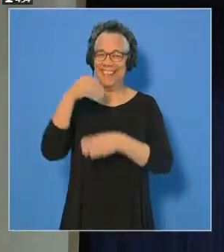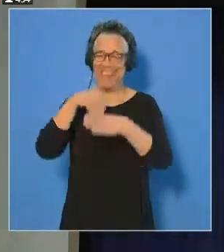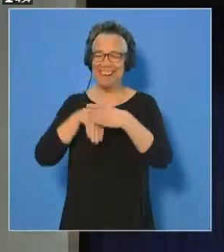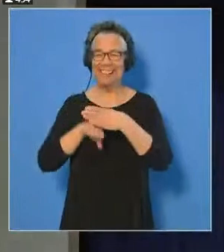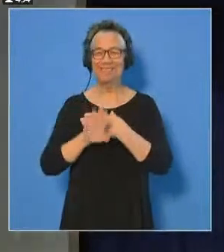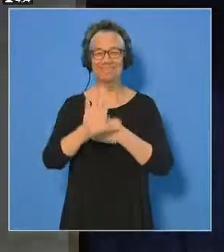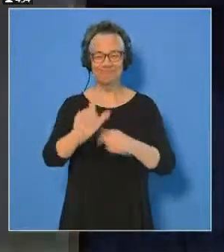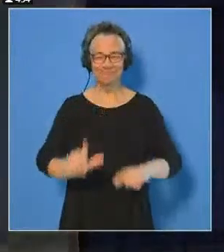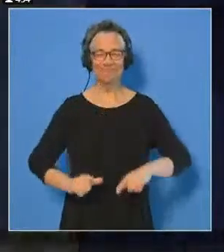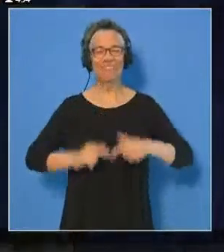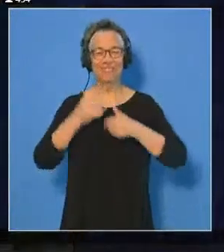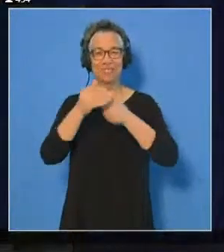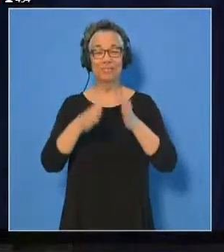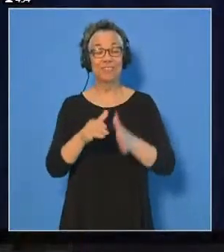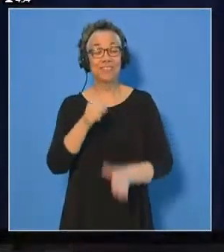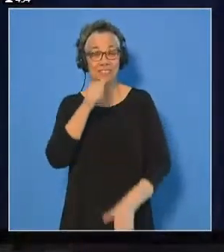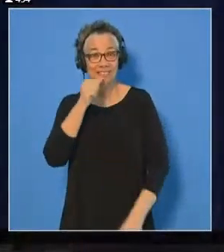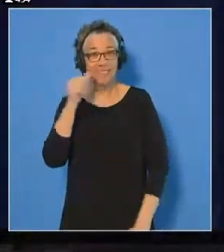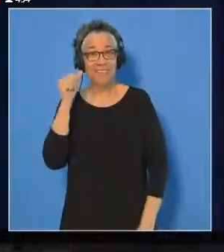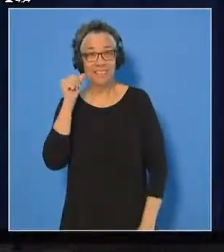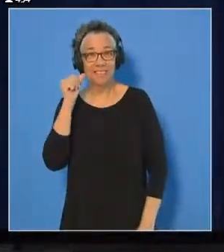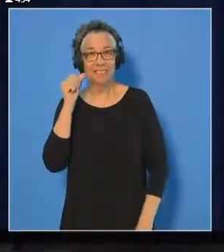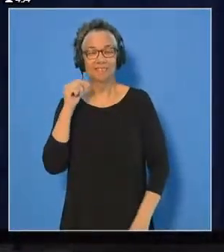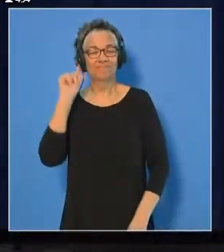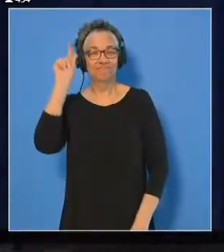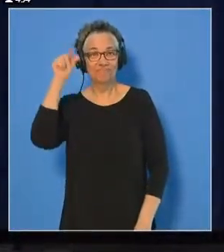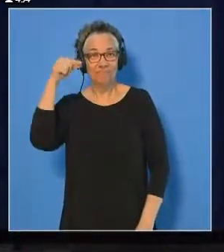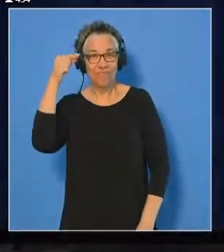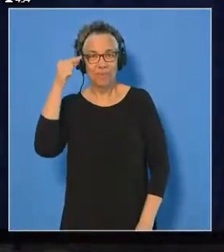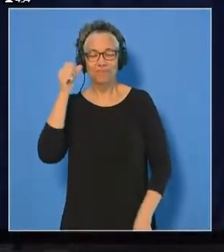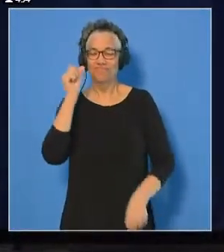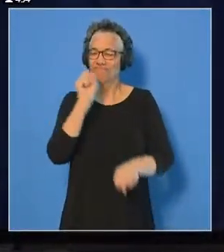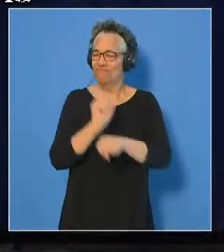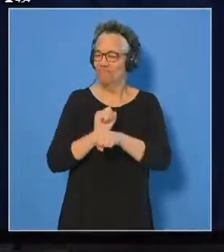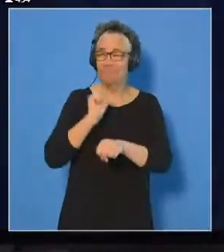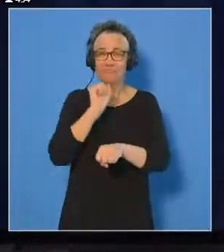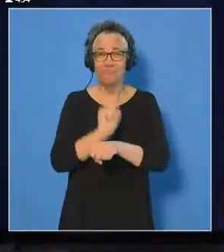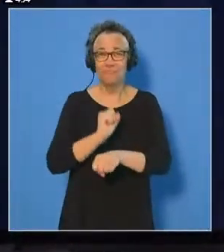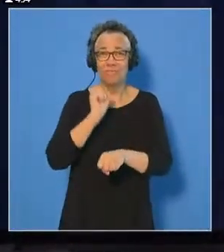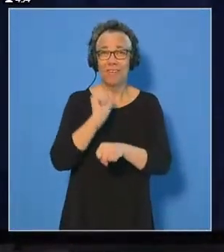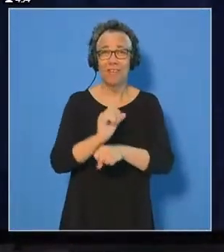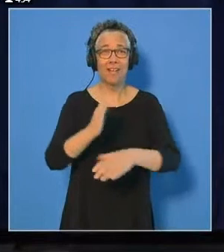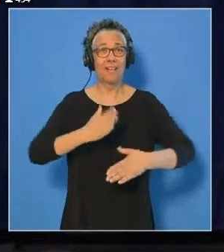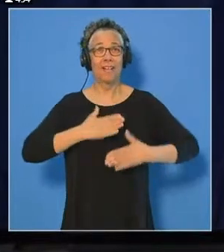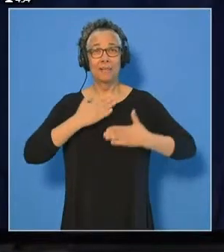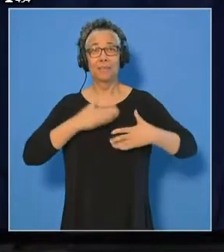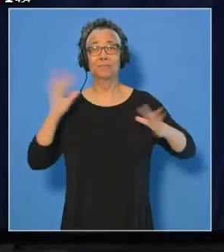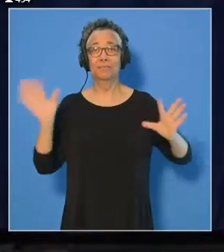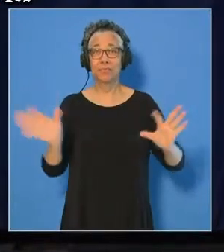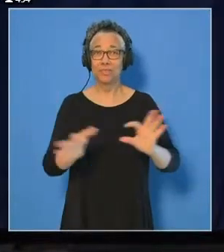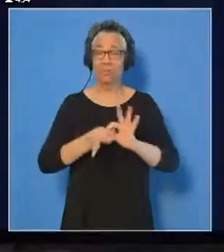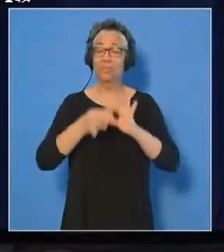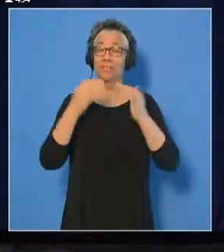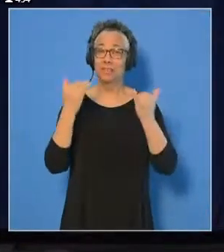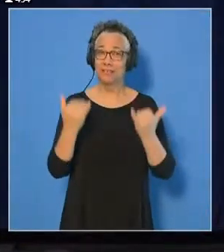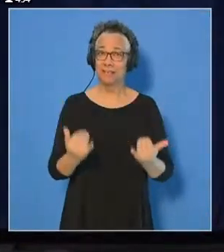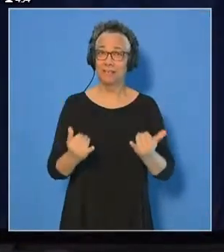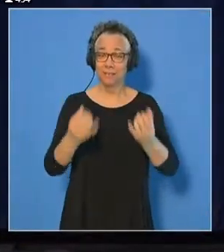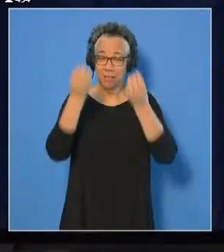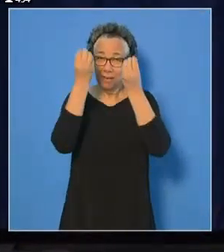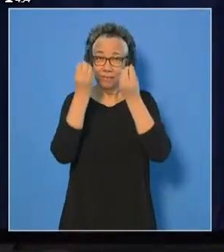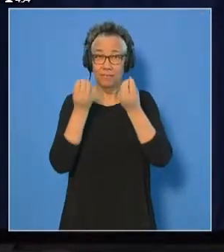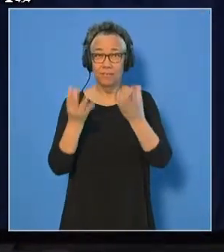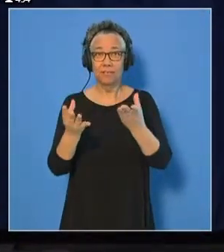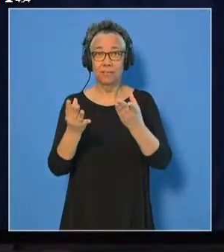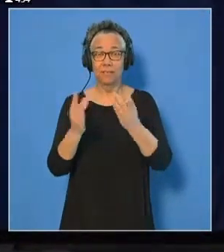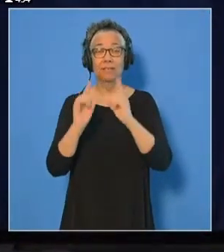yesterday. Your government has been hard at work, and I'm happy to be joining you again today to provide you an update and to